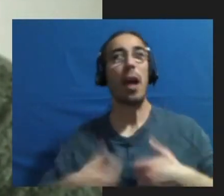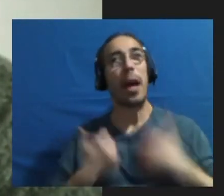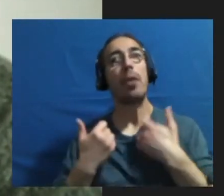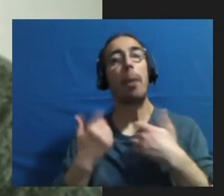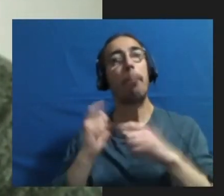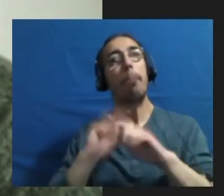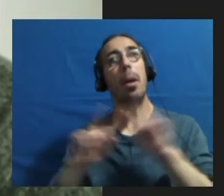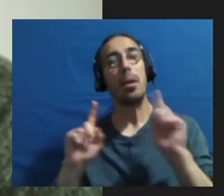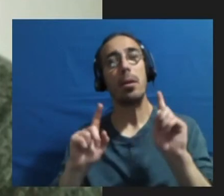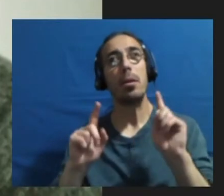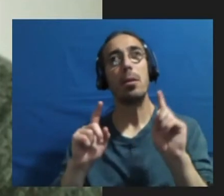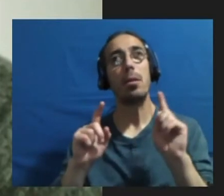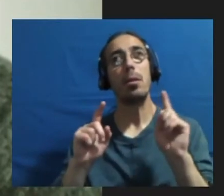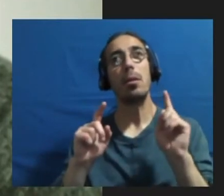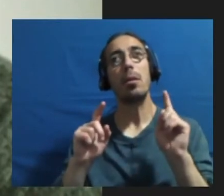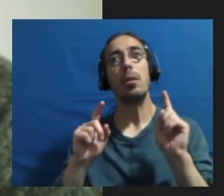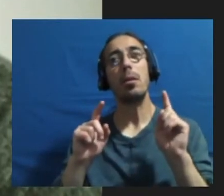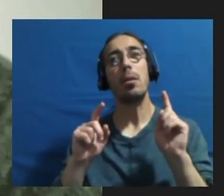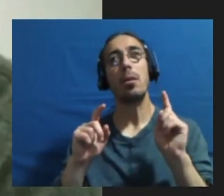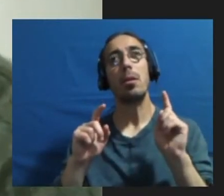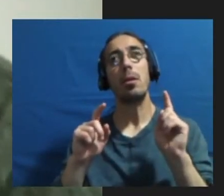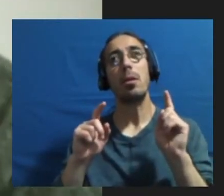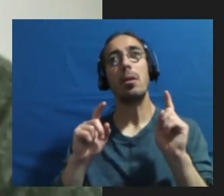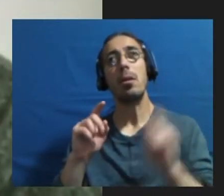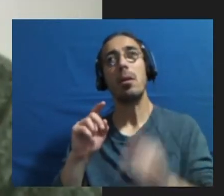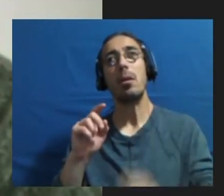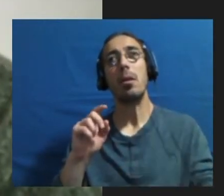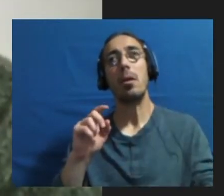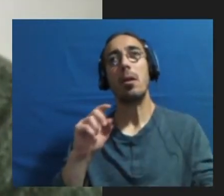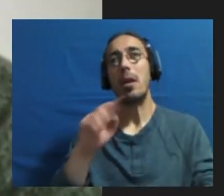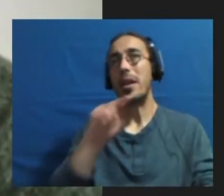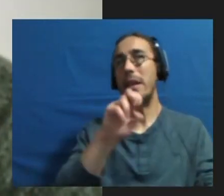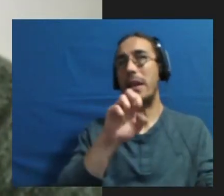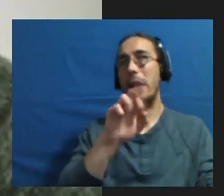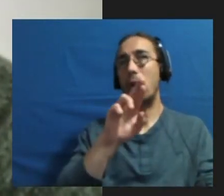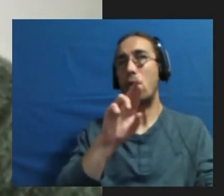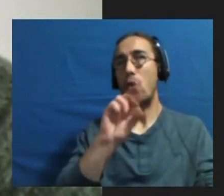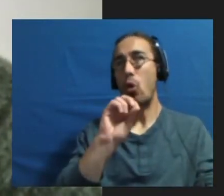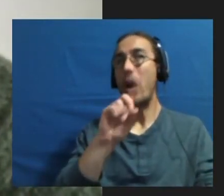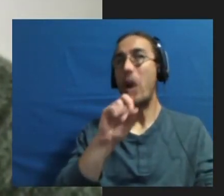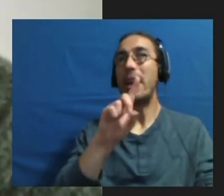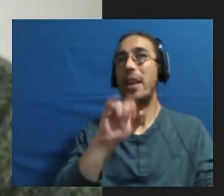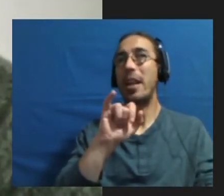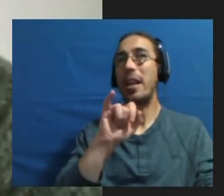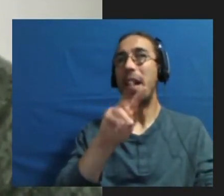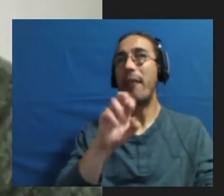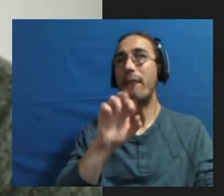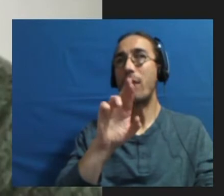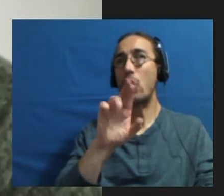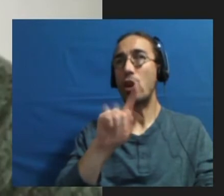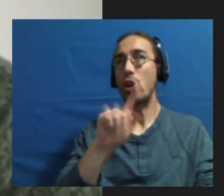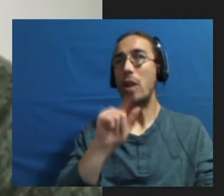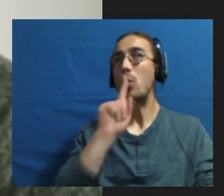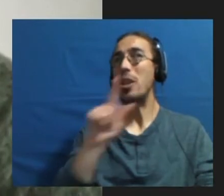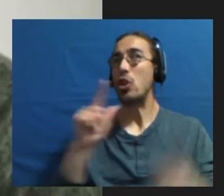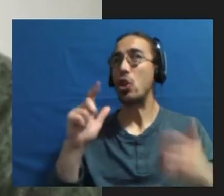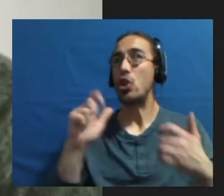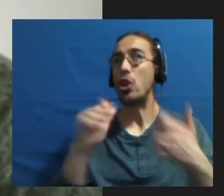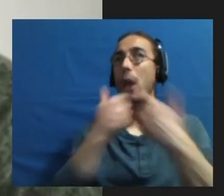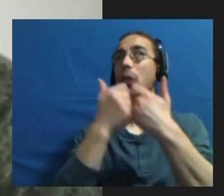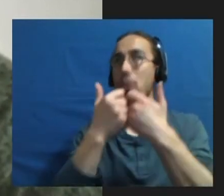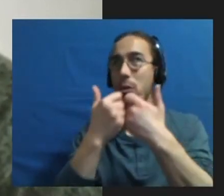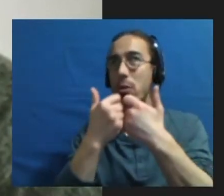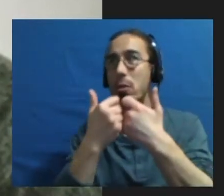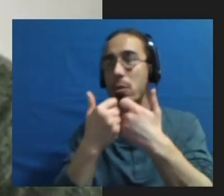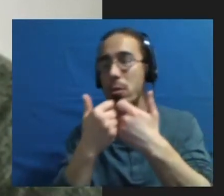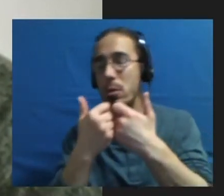for the neurodivergent individuals, it's challenging because